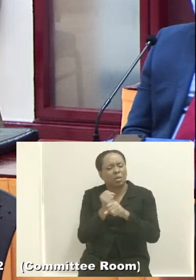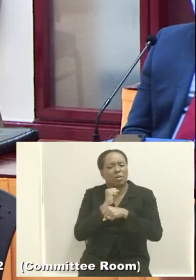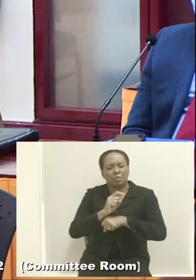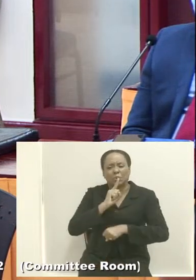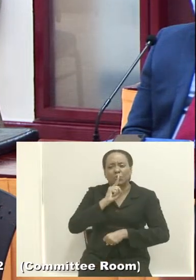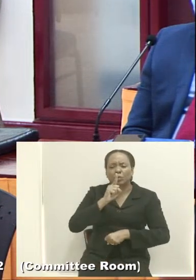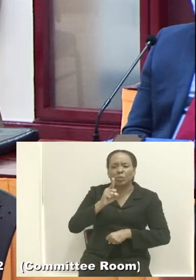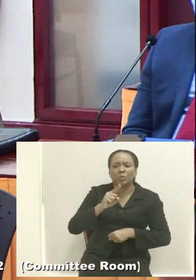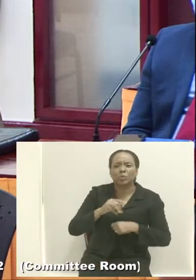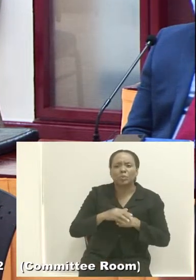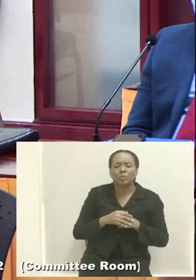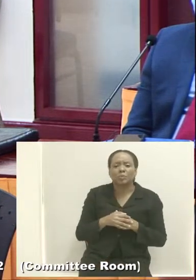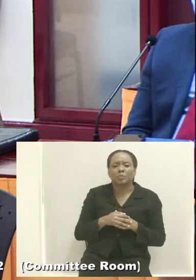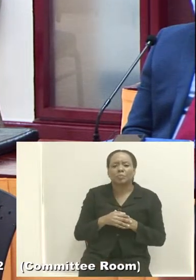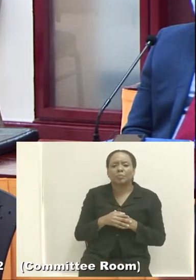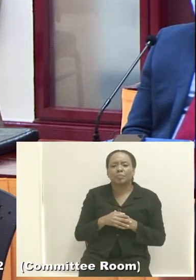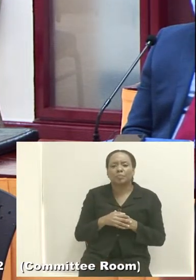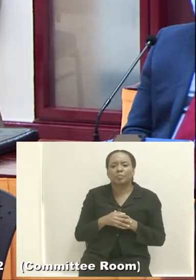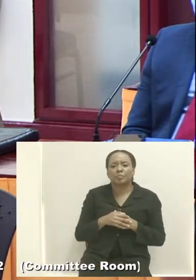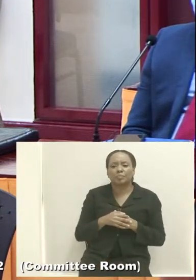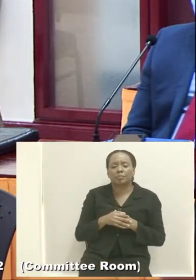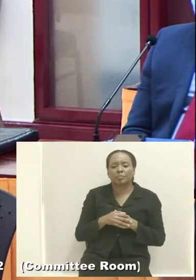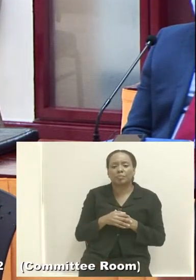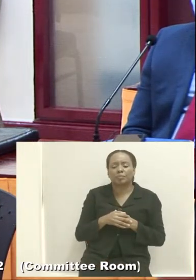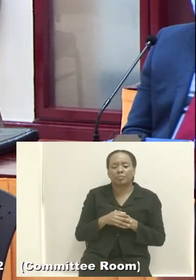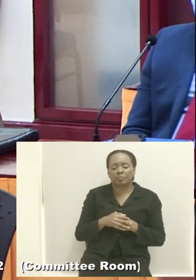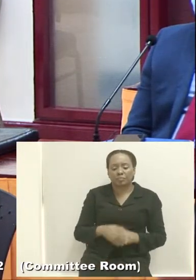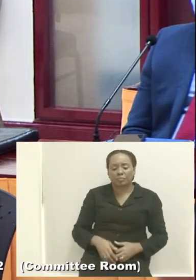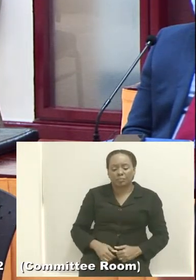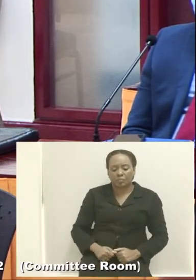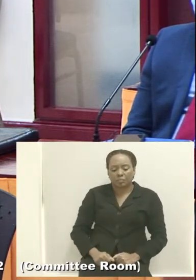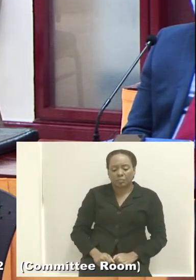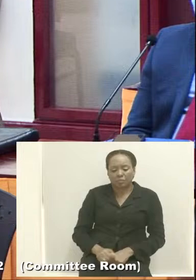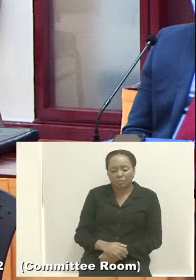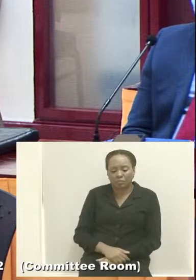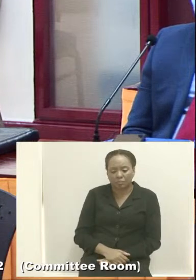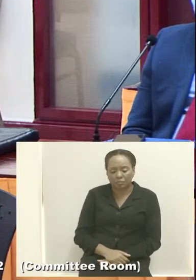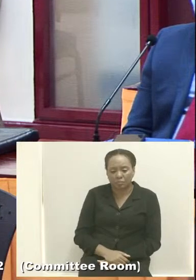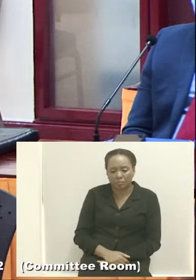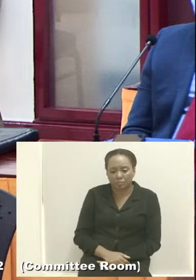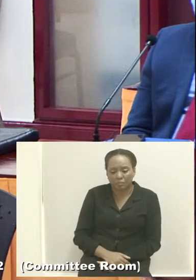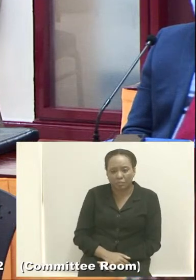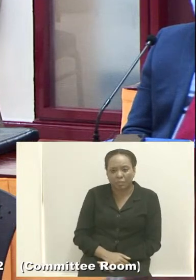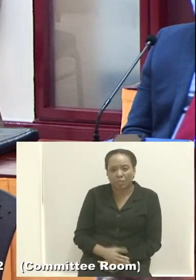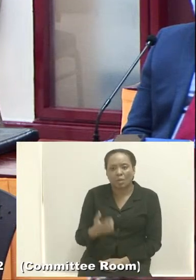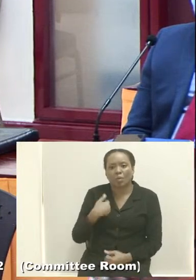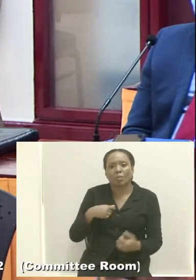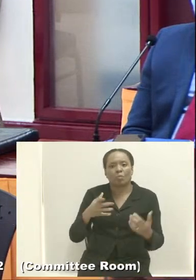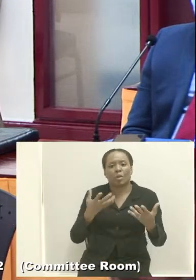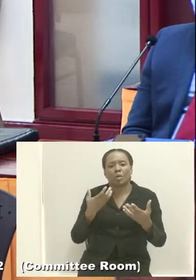remove the fluctuations in oil prices that produce energy,